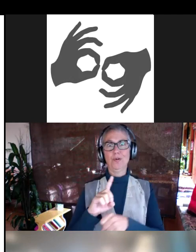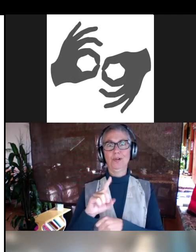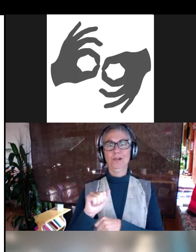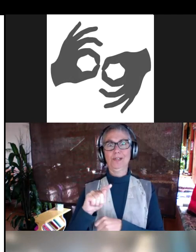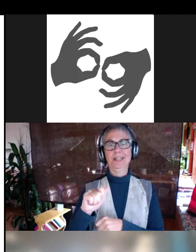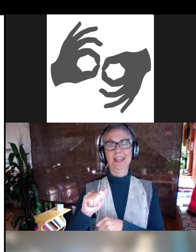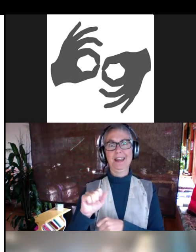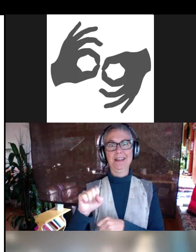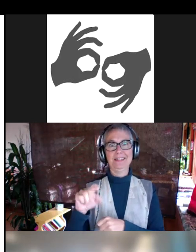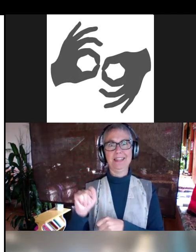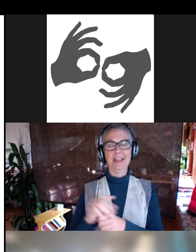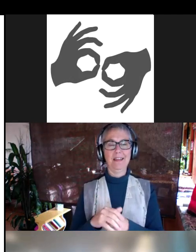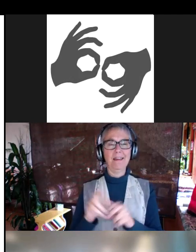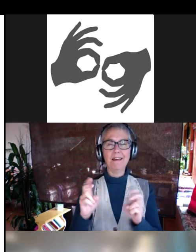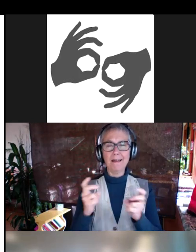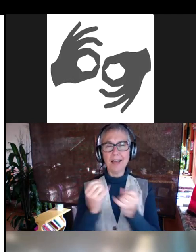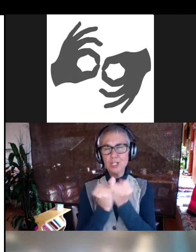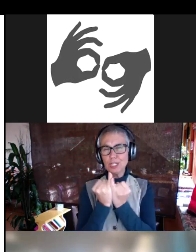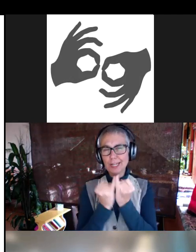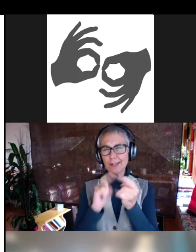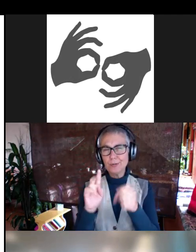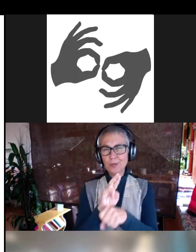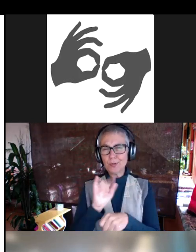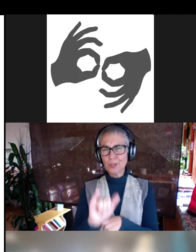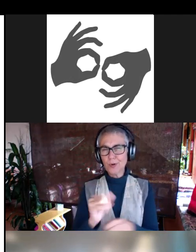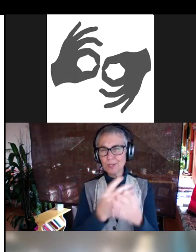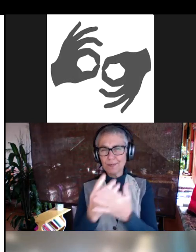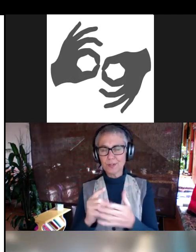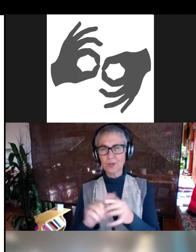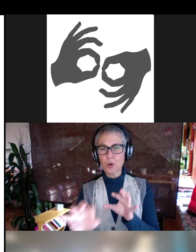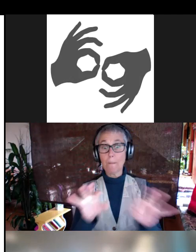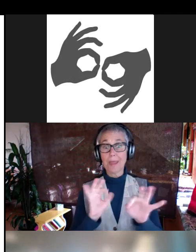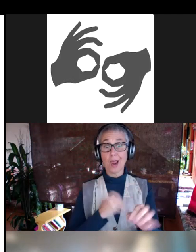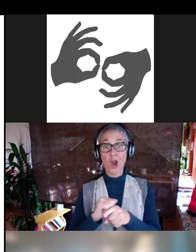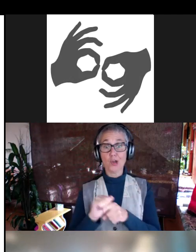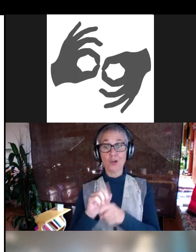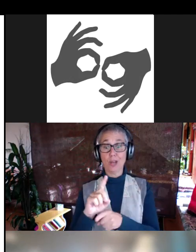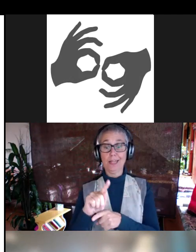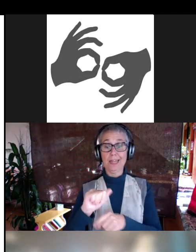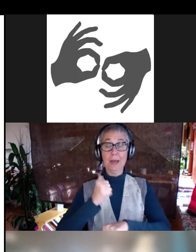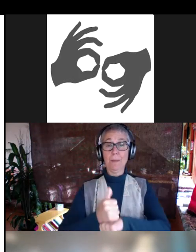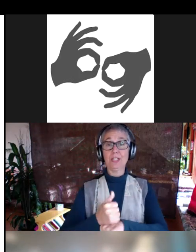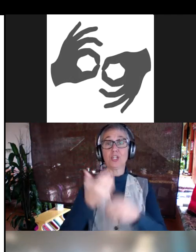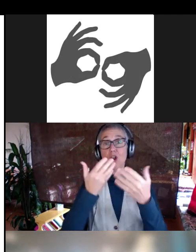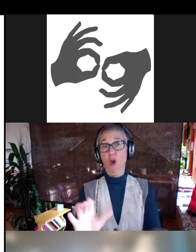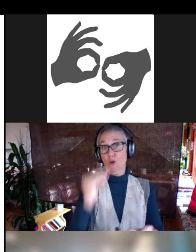cheating to use these filters here to choose our training data based on known fitness labels. But